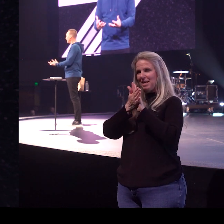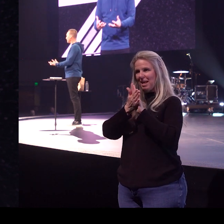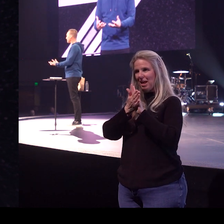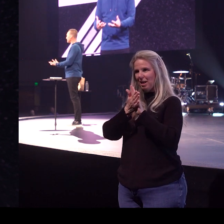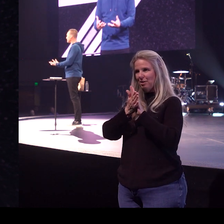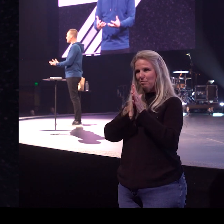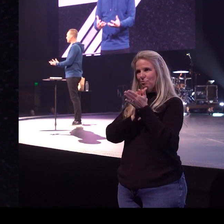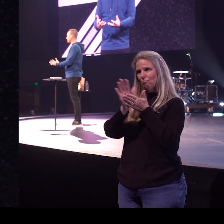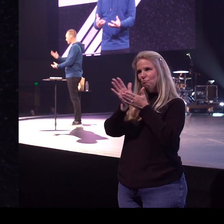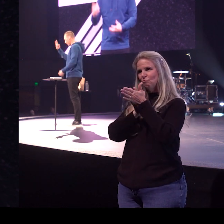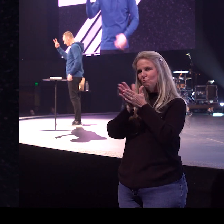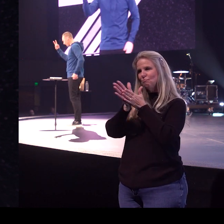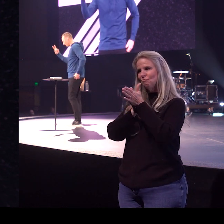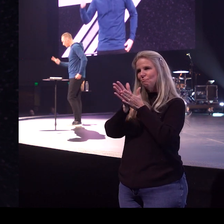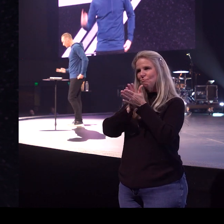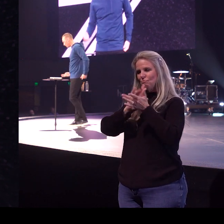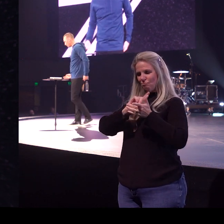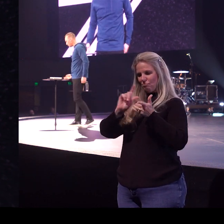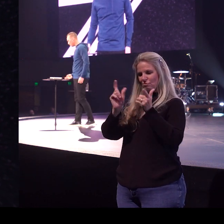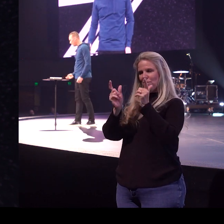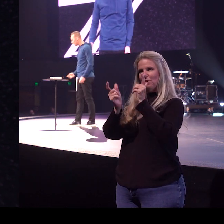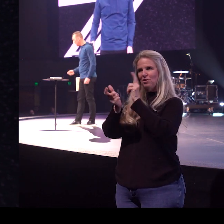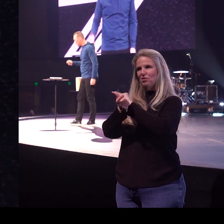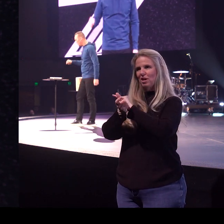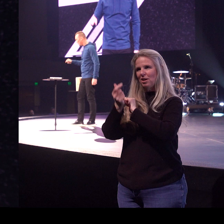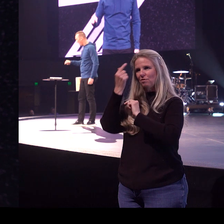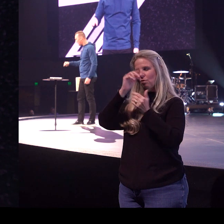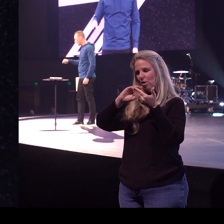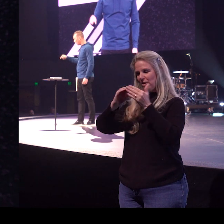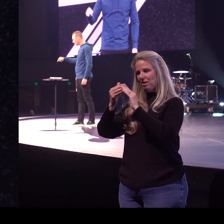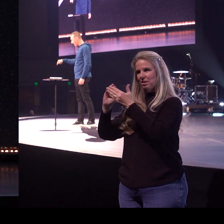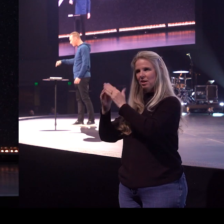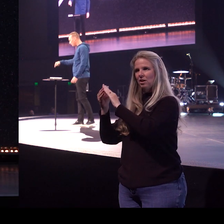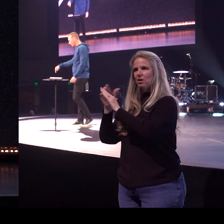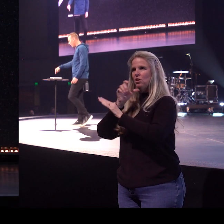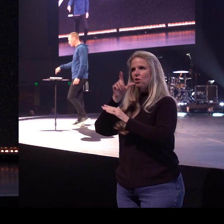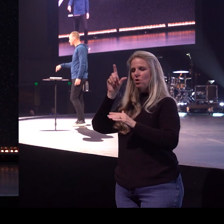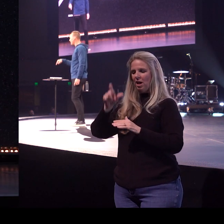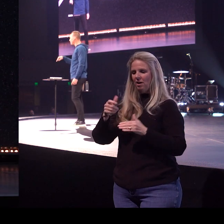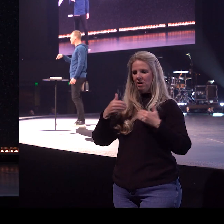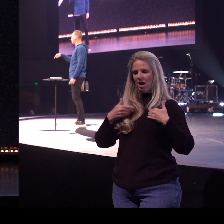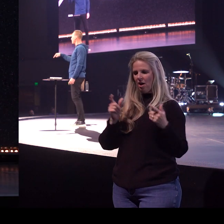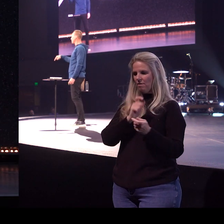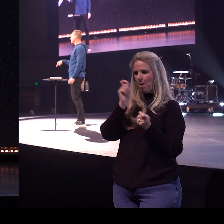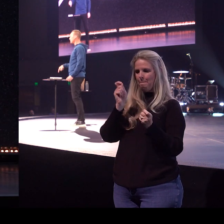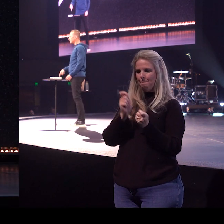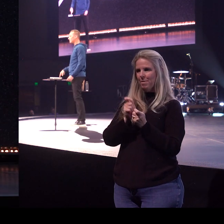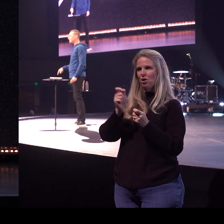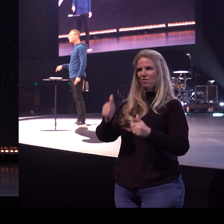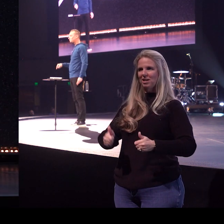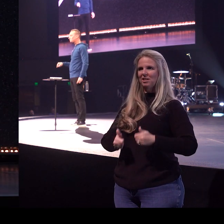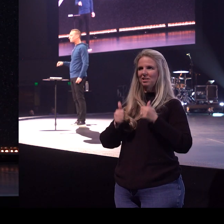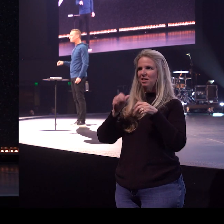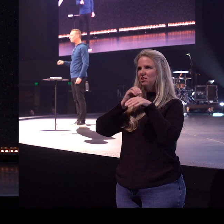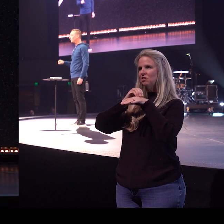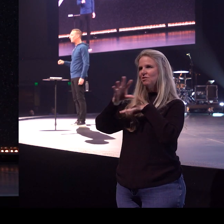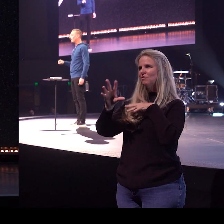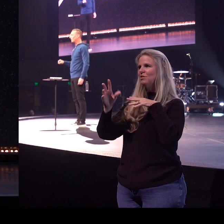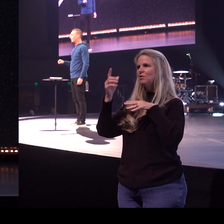revival. The second thing I think we see from her story is you don't have to have your life all together to influence people for Jesus.